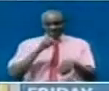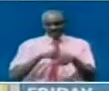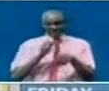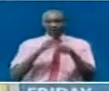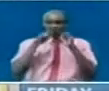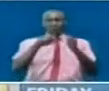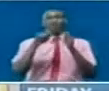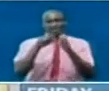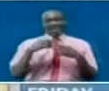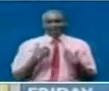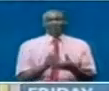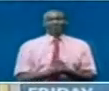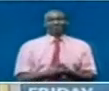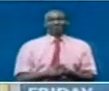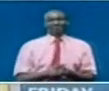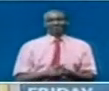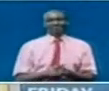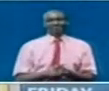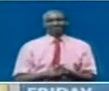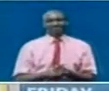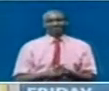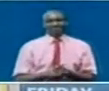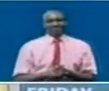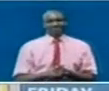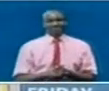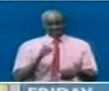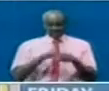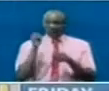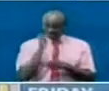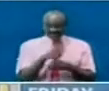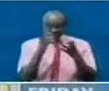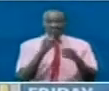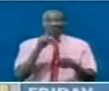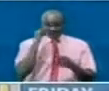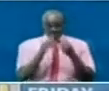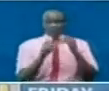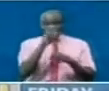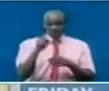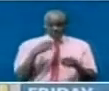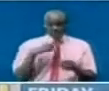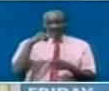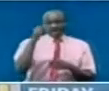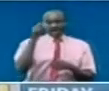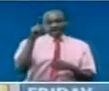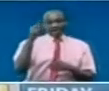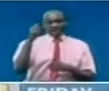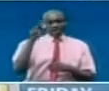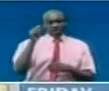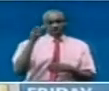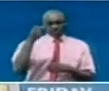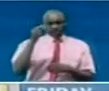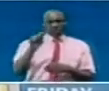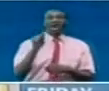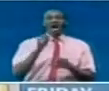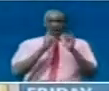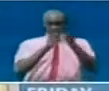cane. Okay, fine. Yeah. And as we wind up, my final question. The Kalasha Awards just happened not too long ago. What do